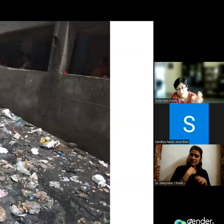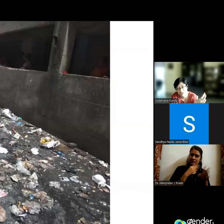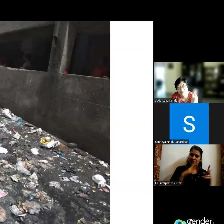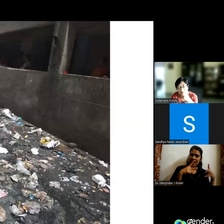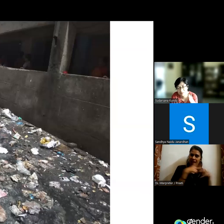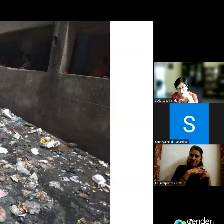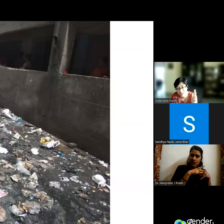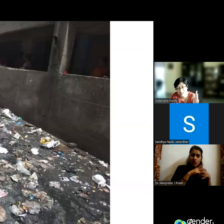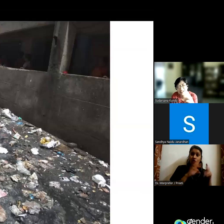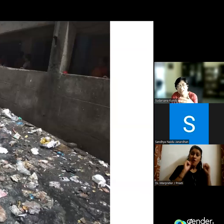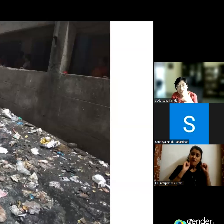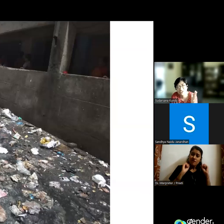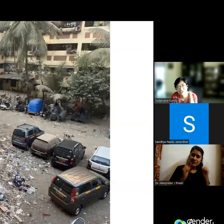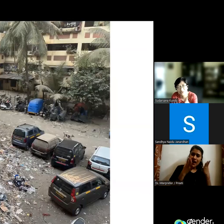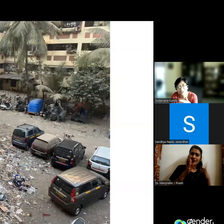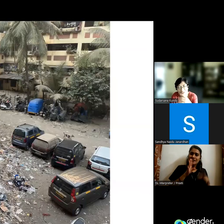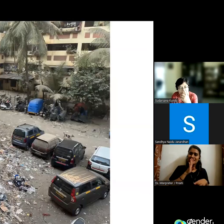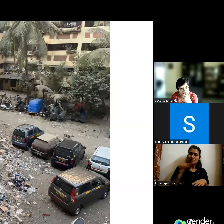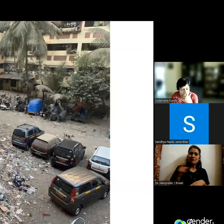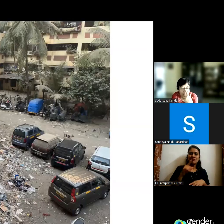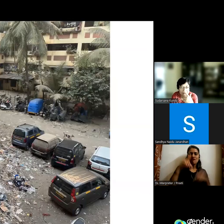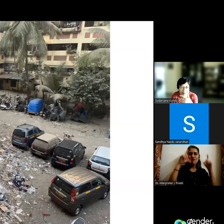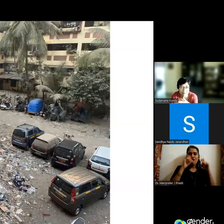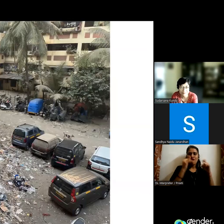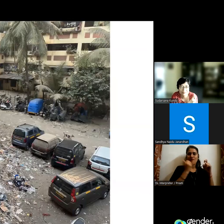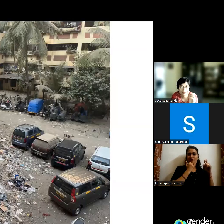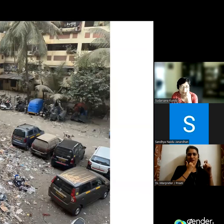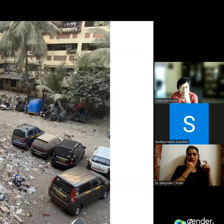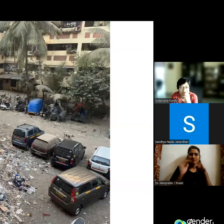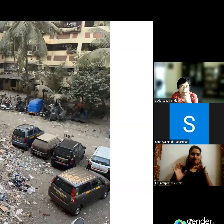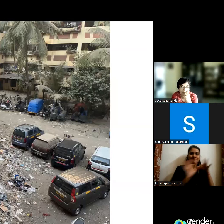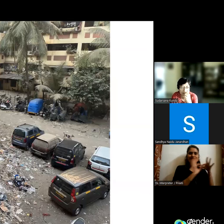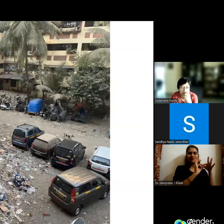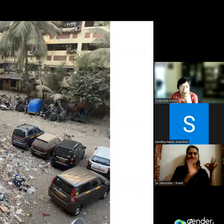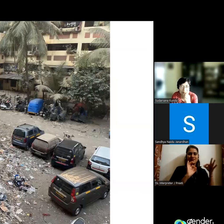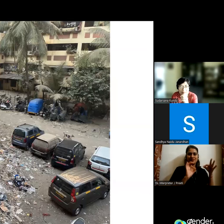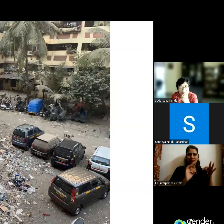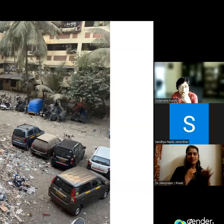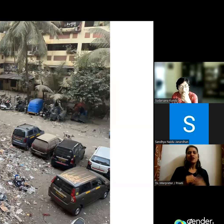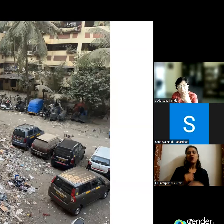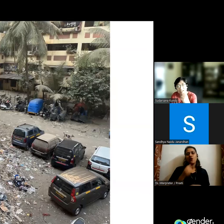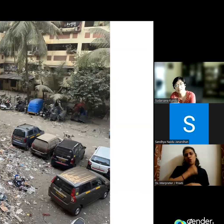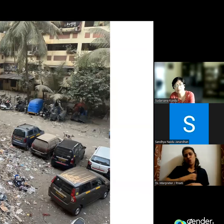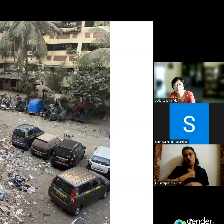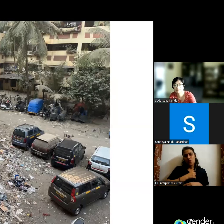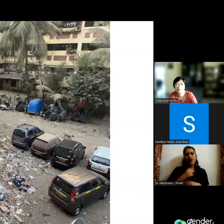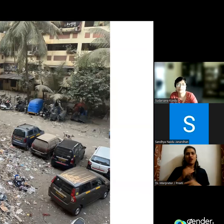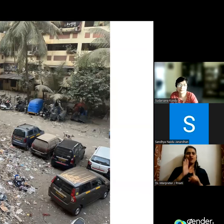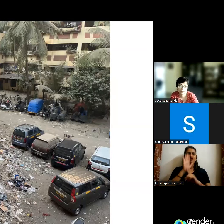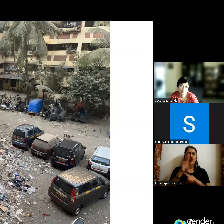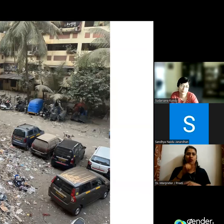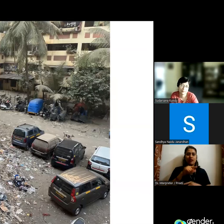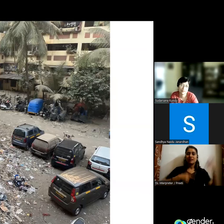that it'll work this time. So this is what I was trying to show you, is the buildings which are closely spaced, and the sort of what the